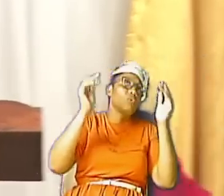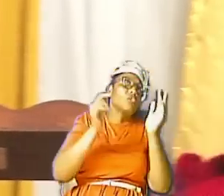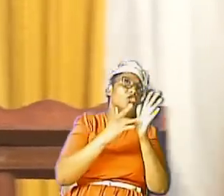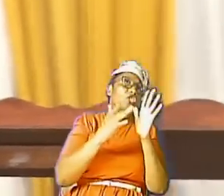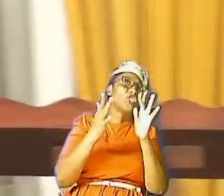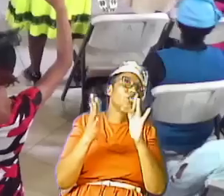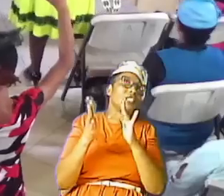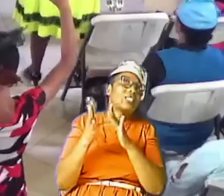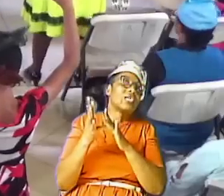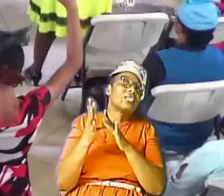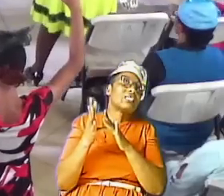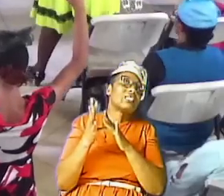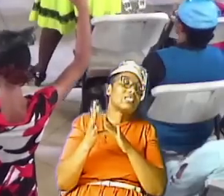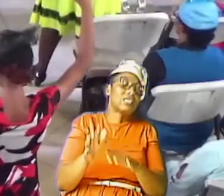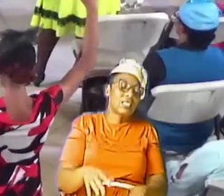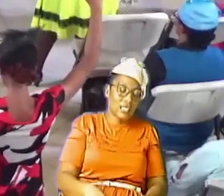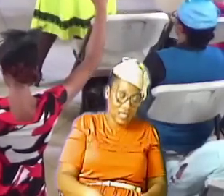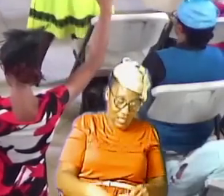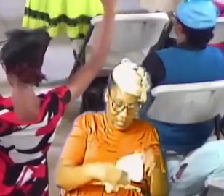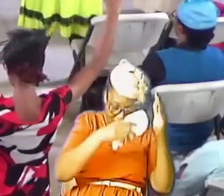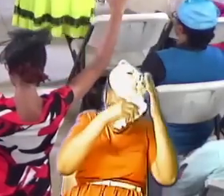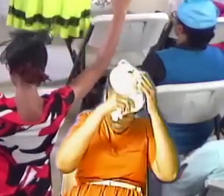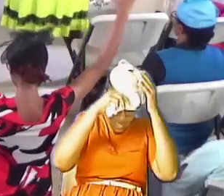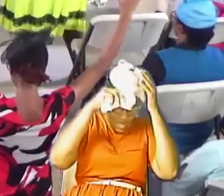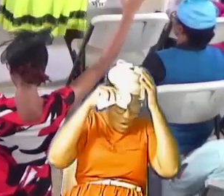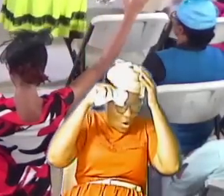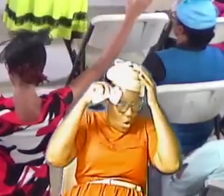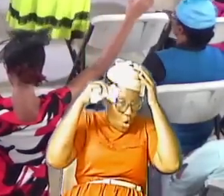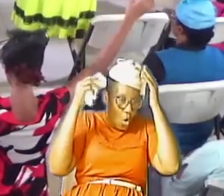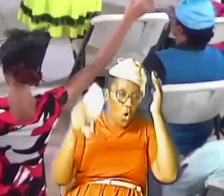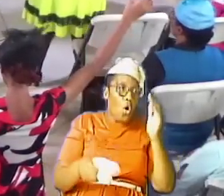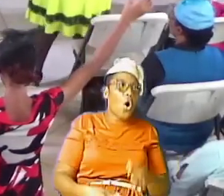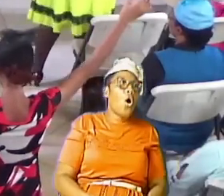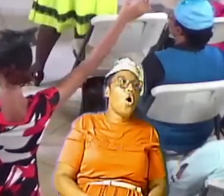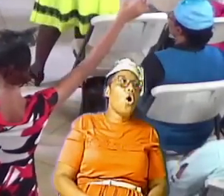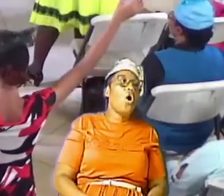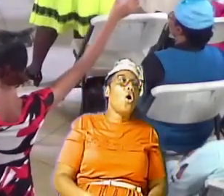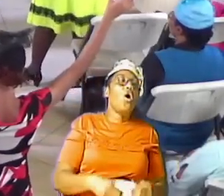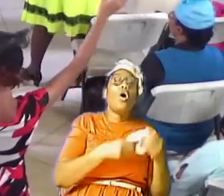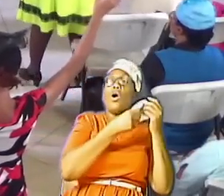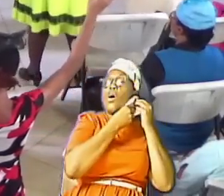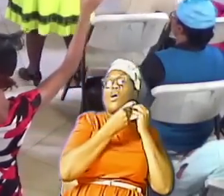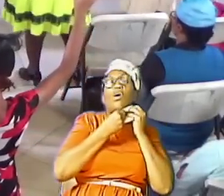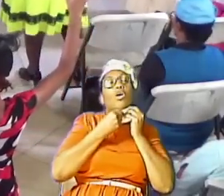God. Praise God. Praise God.